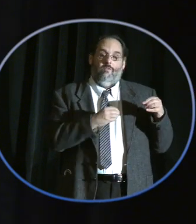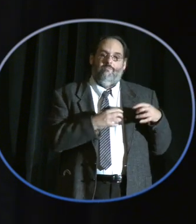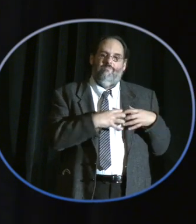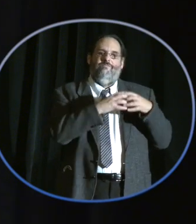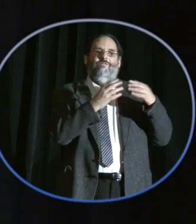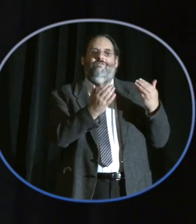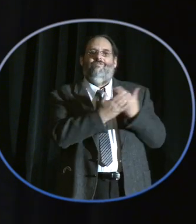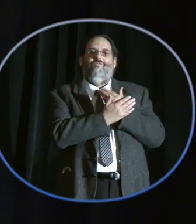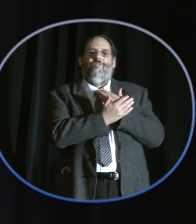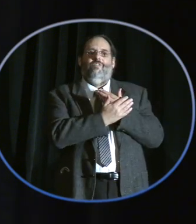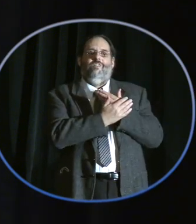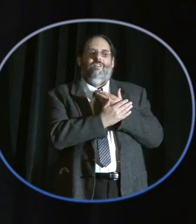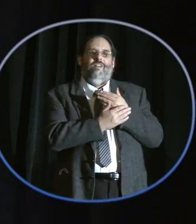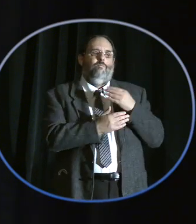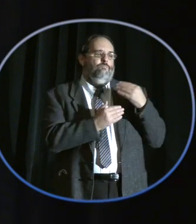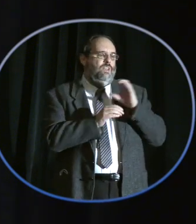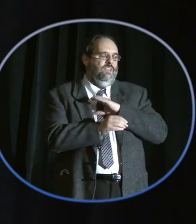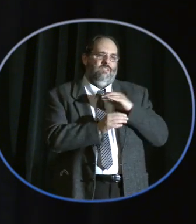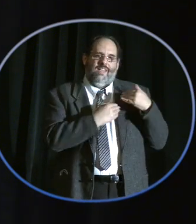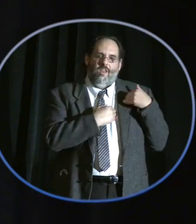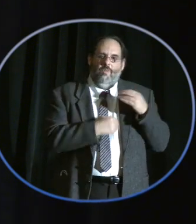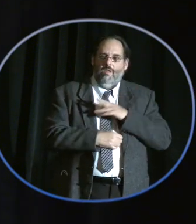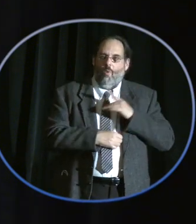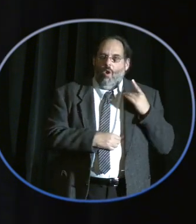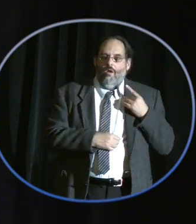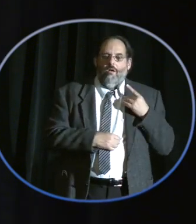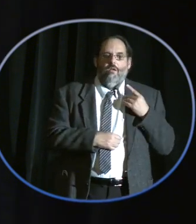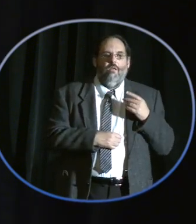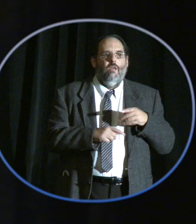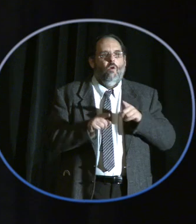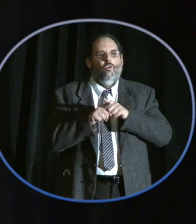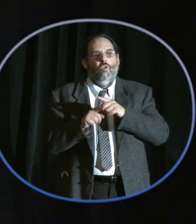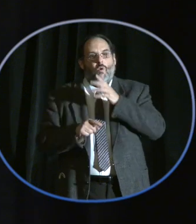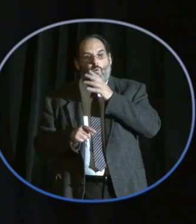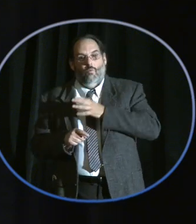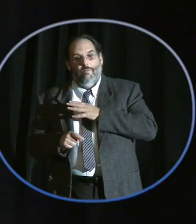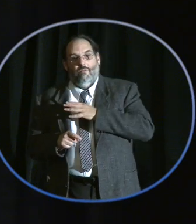the new Police Accountability Board and Administrative Charging Committee.